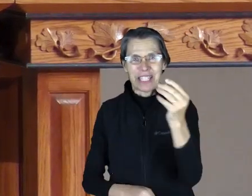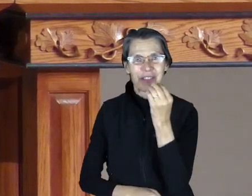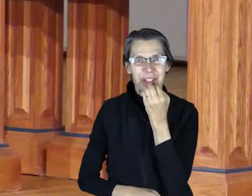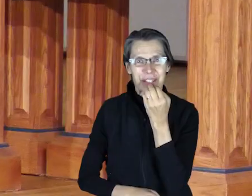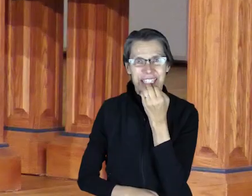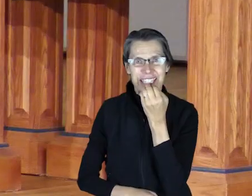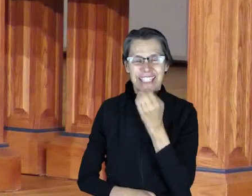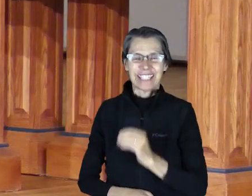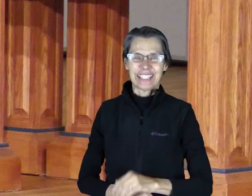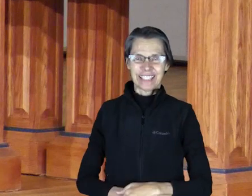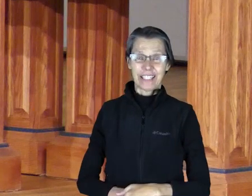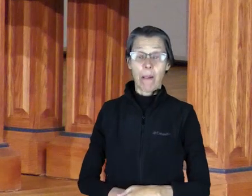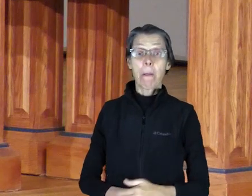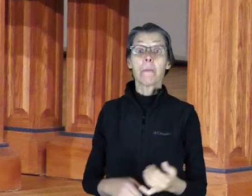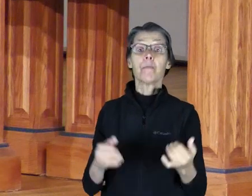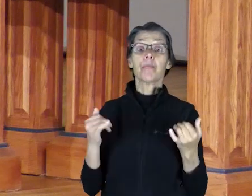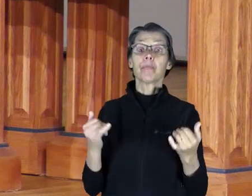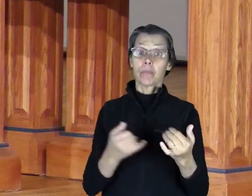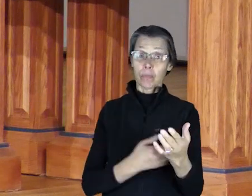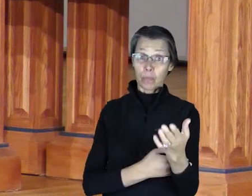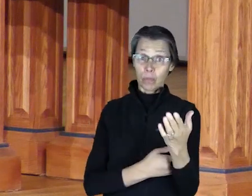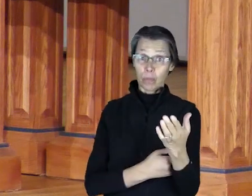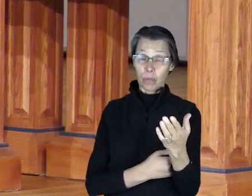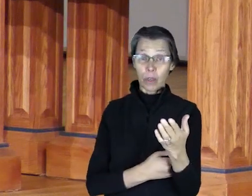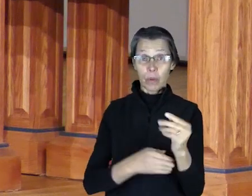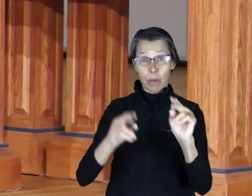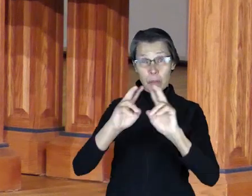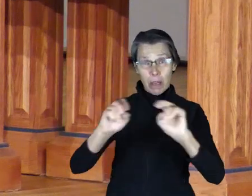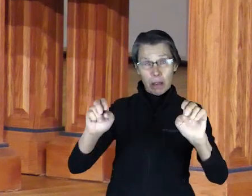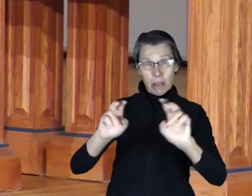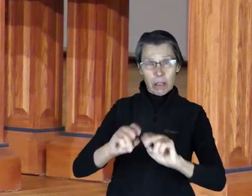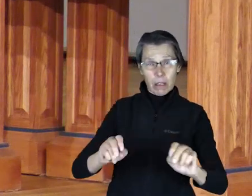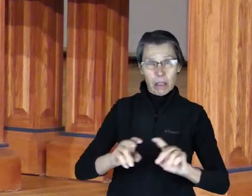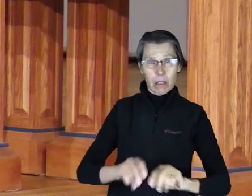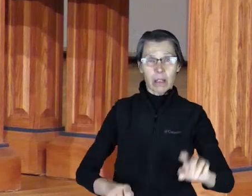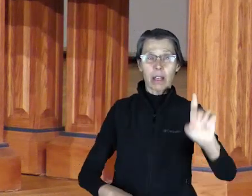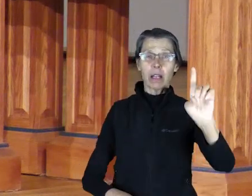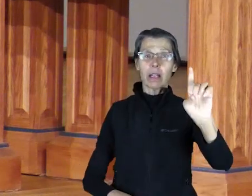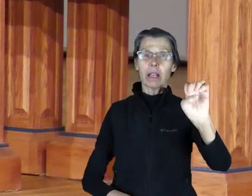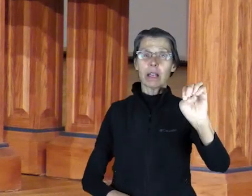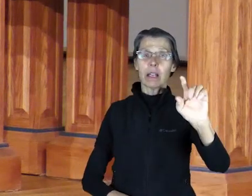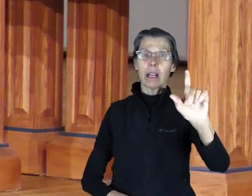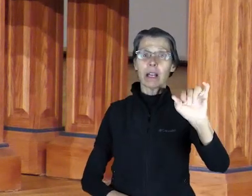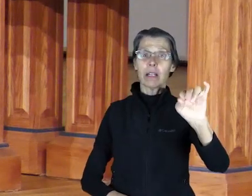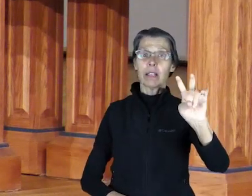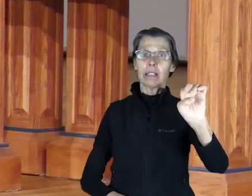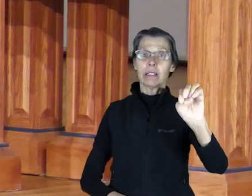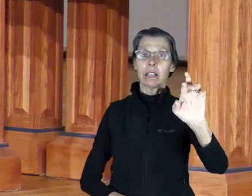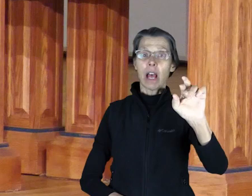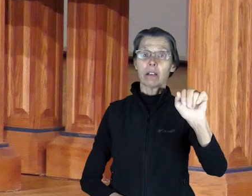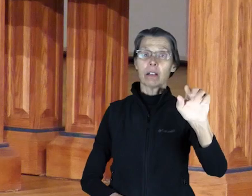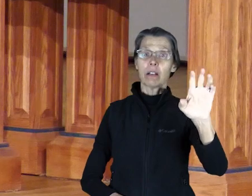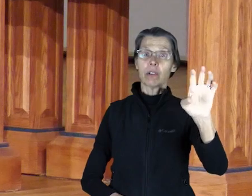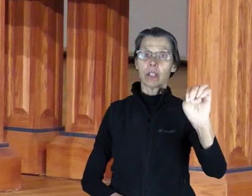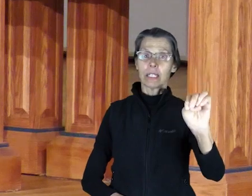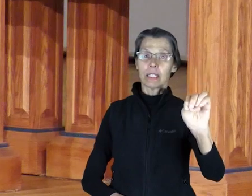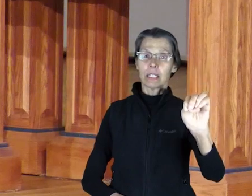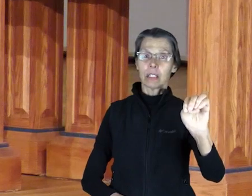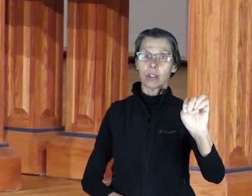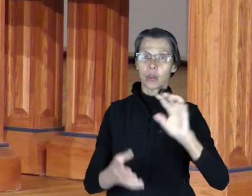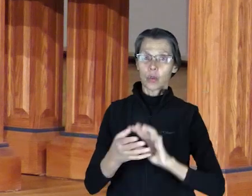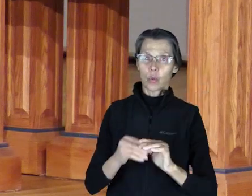need. As we again gather this morning, we will be looking at deliverance stories. Again, just kind of